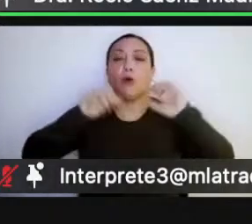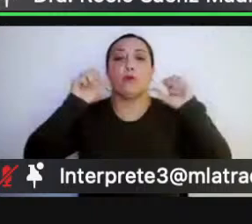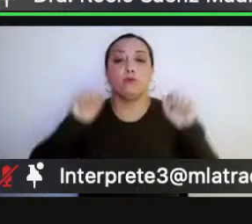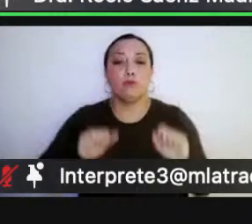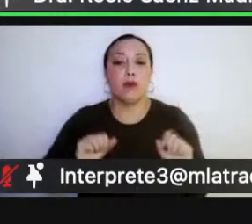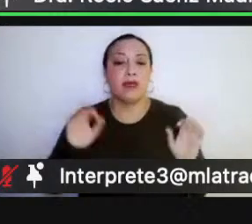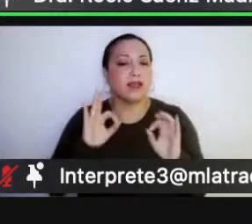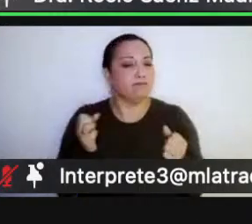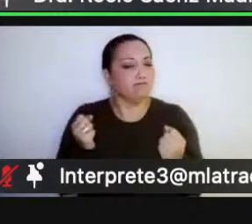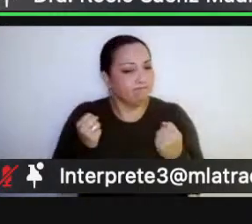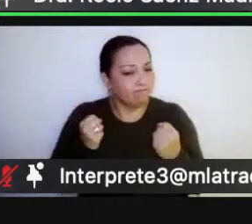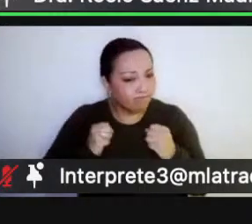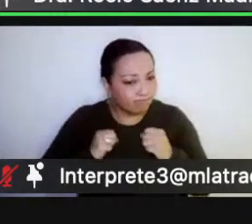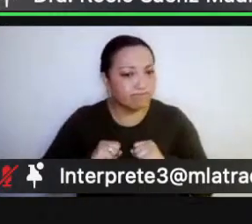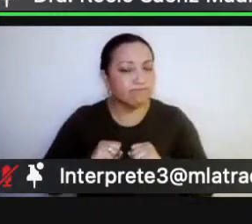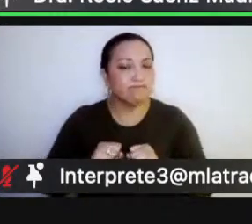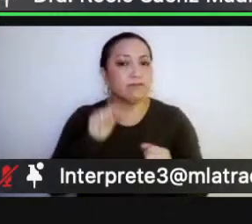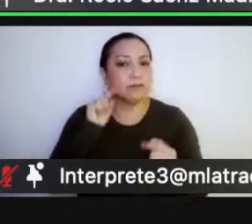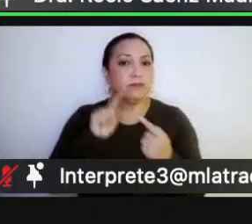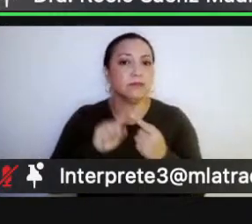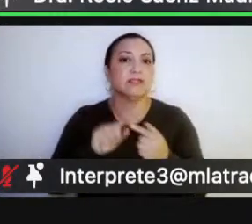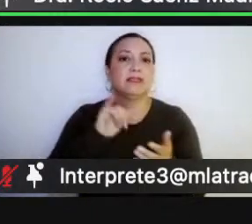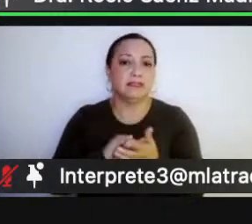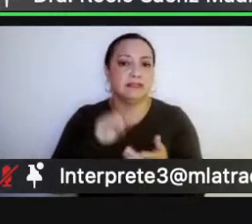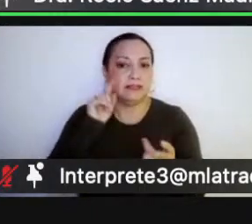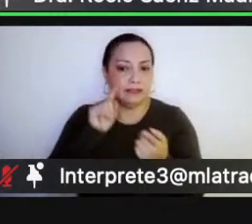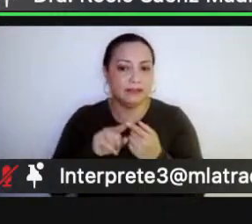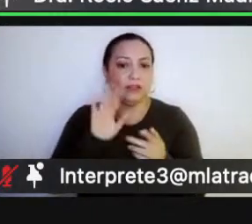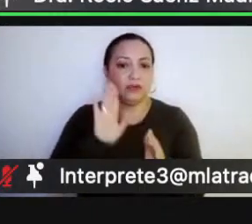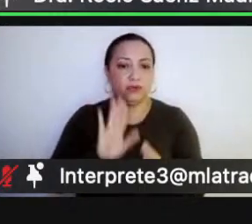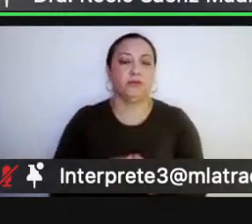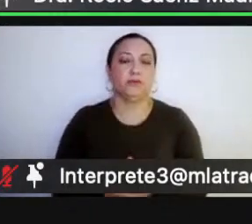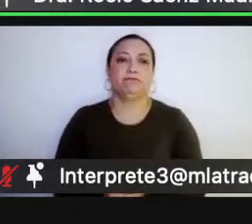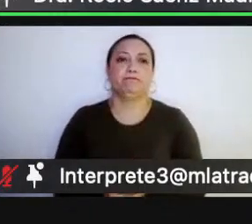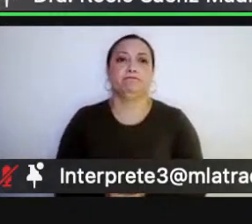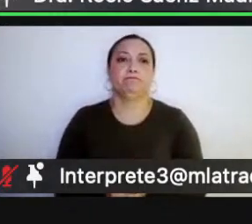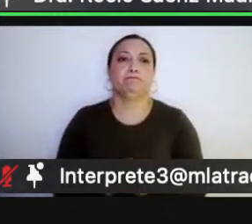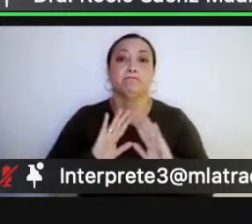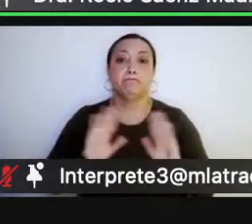aims to prepare the regions to make an effort in this sense.